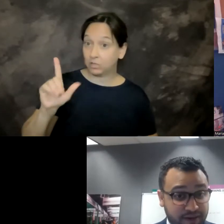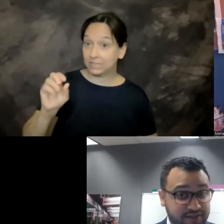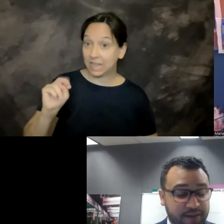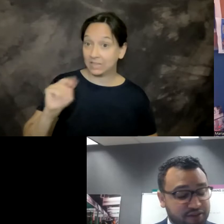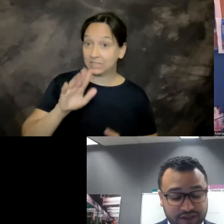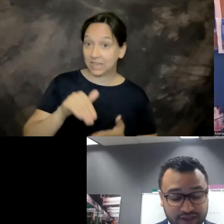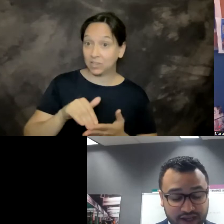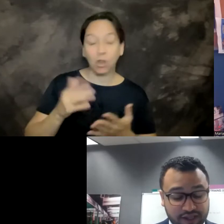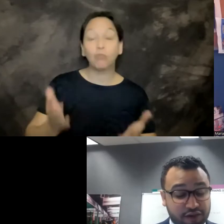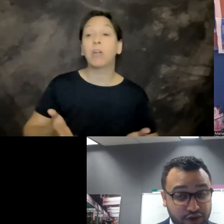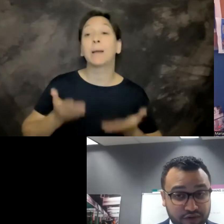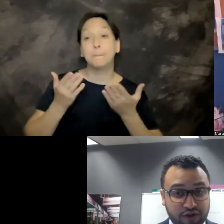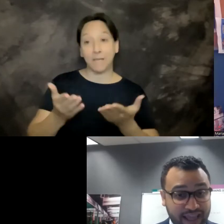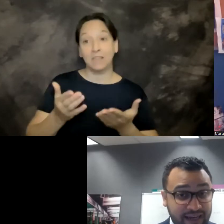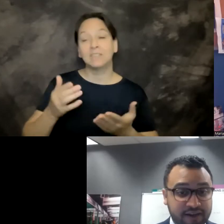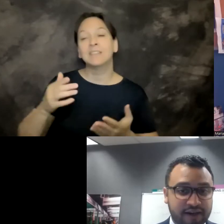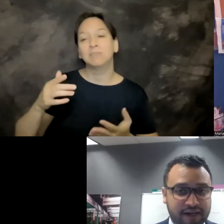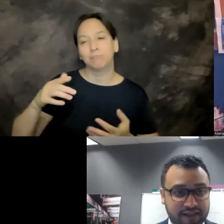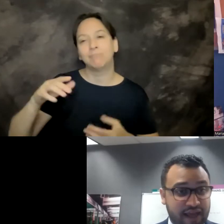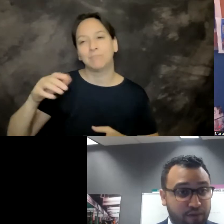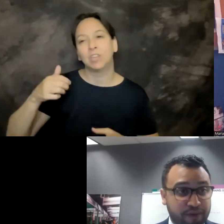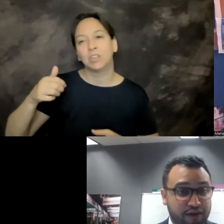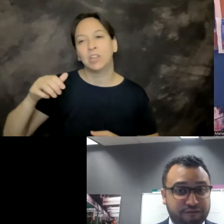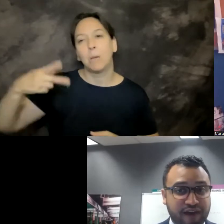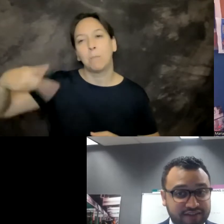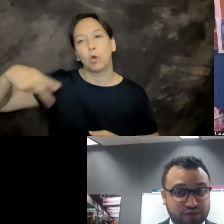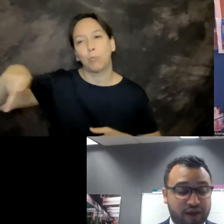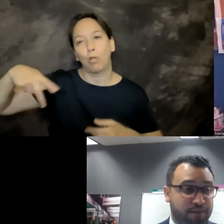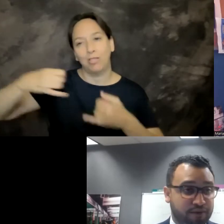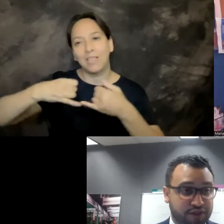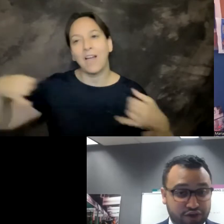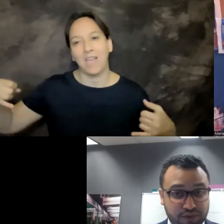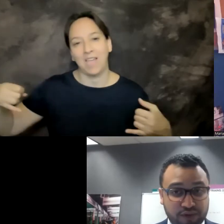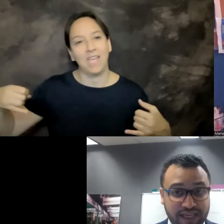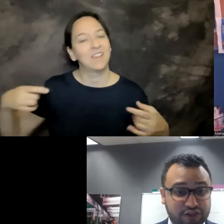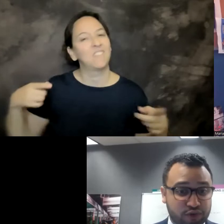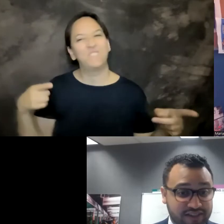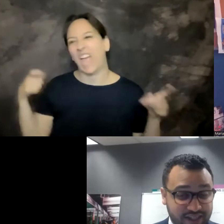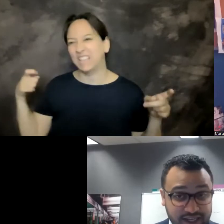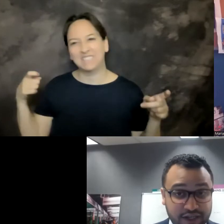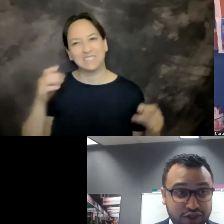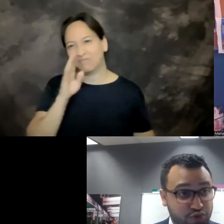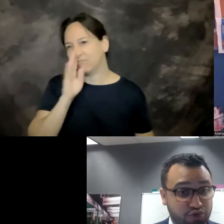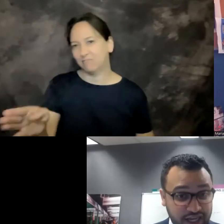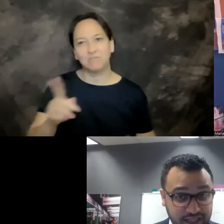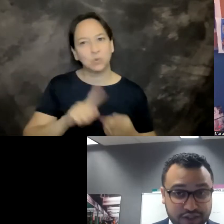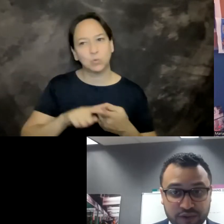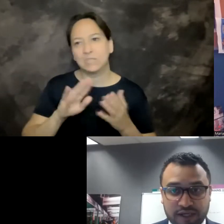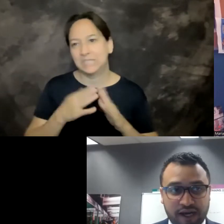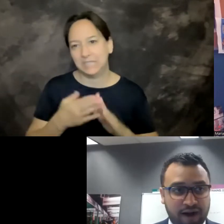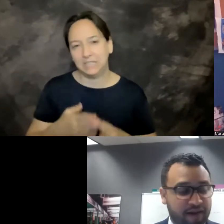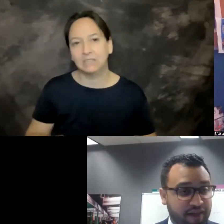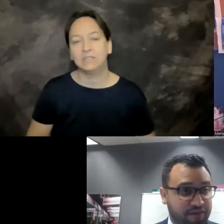take the bus, I'm sorry, the commuter rail in. That will be your fastest way to be able to commute into the city should you need